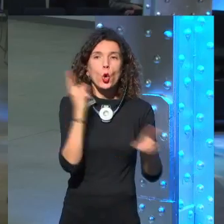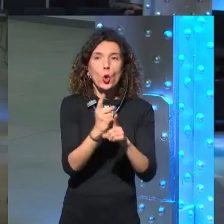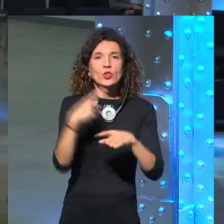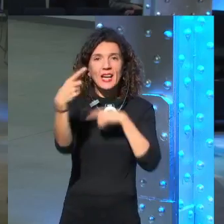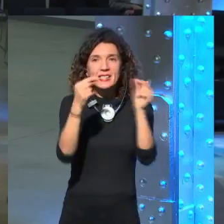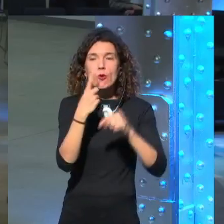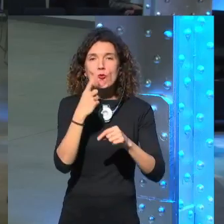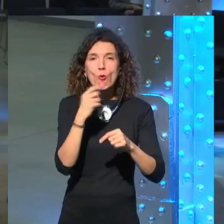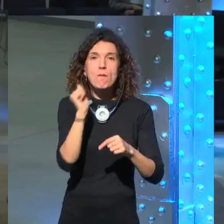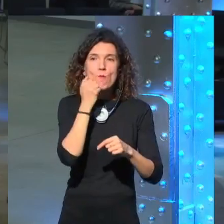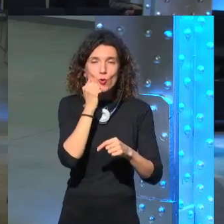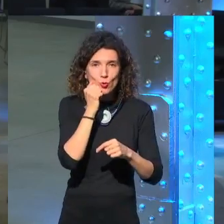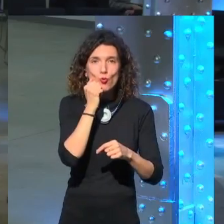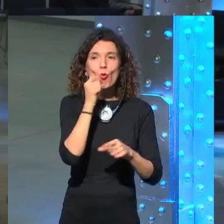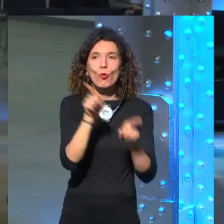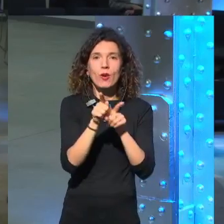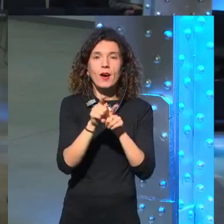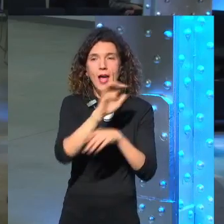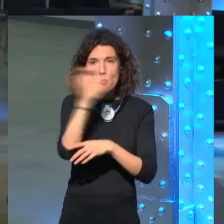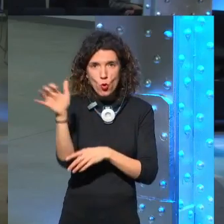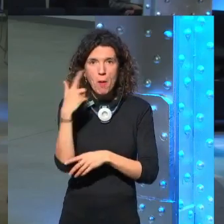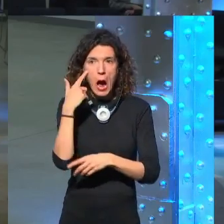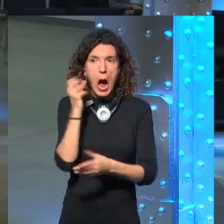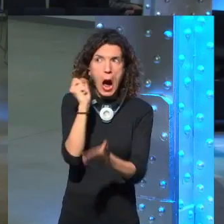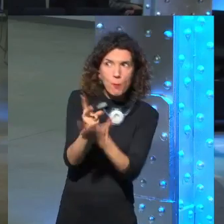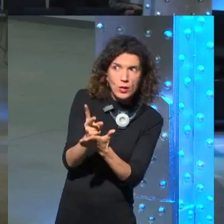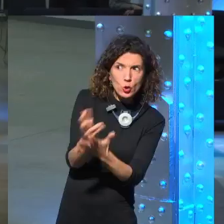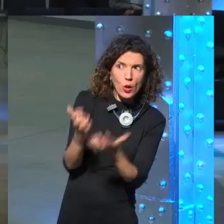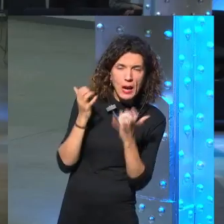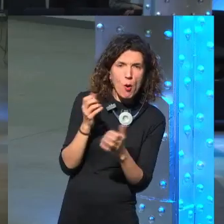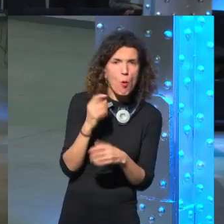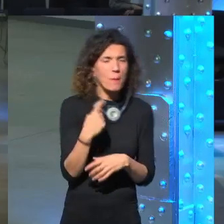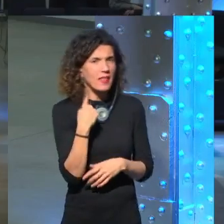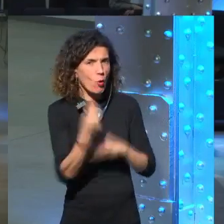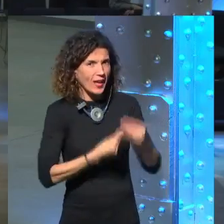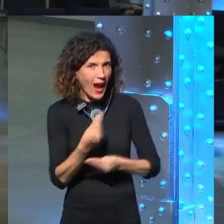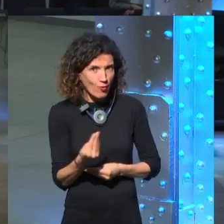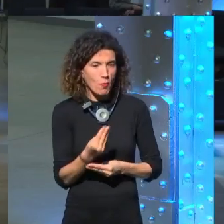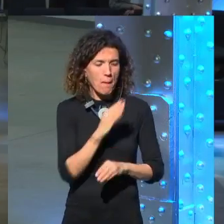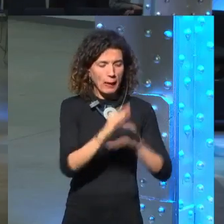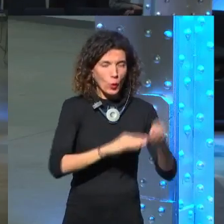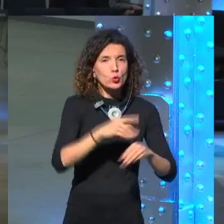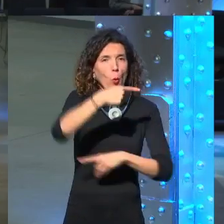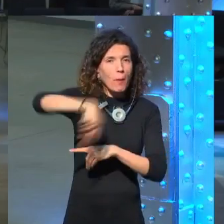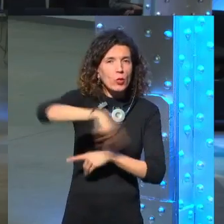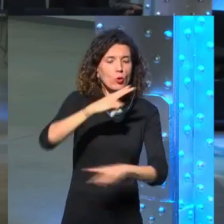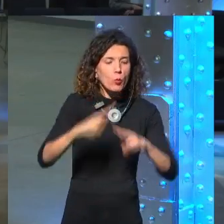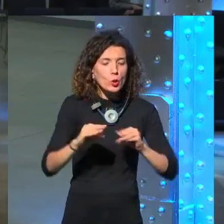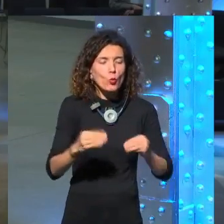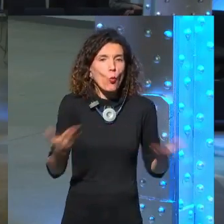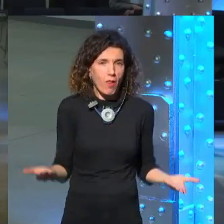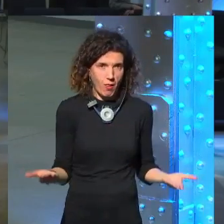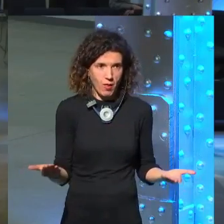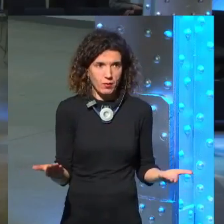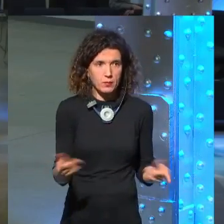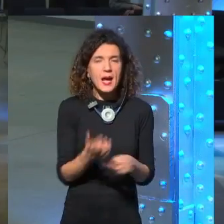Should I put a bet on Arsenal winning on Thursday night? So let's so we'll set this off and see what it does. So I've got a little